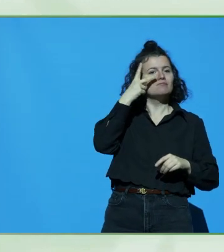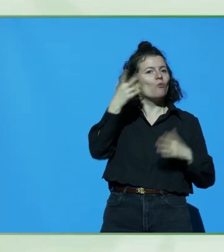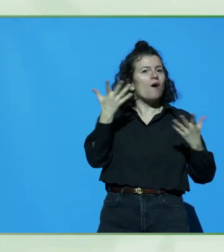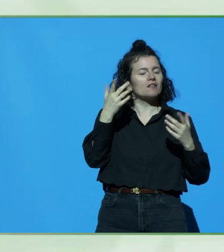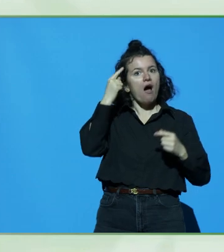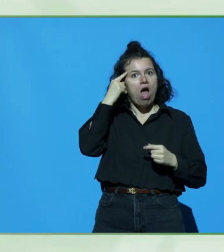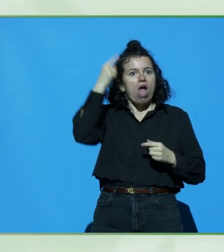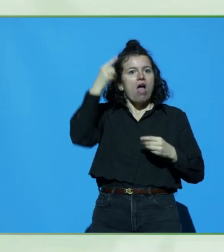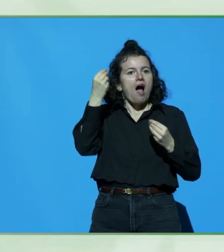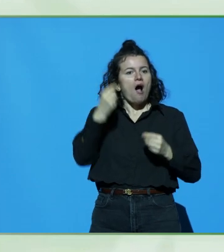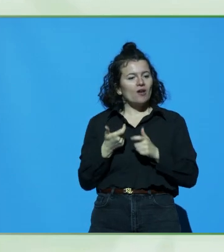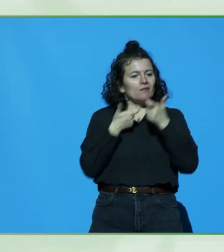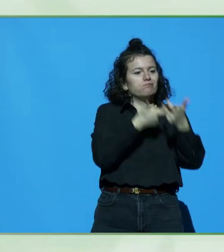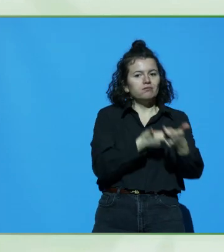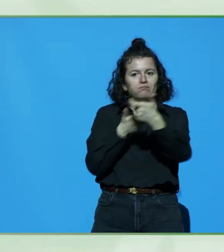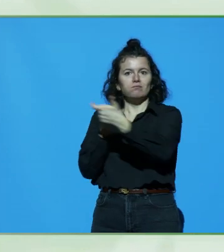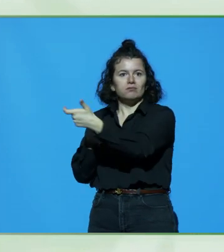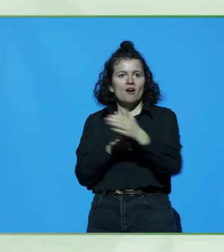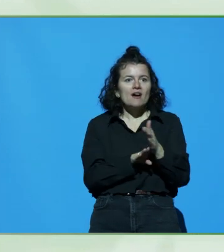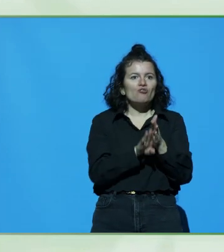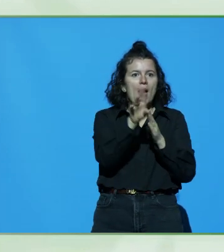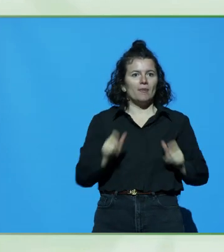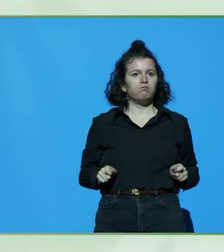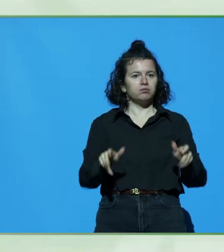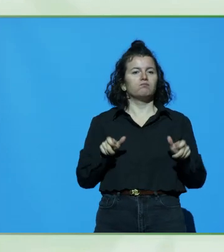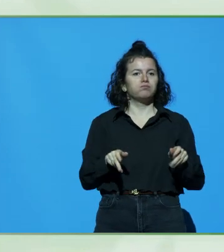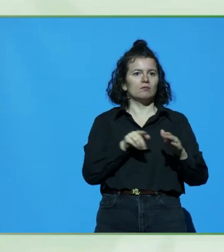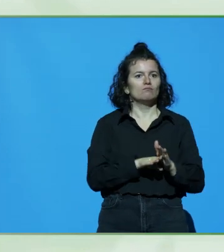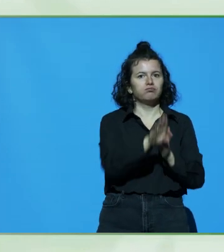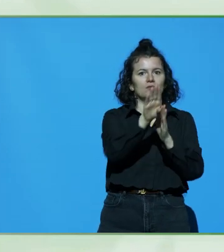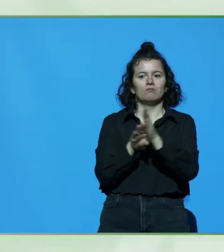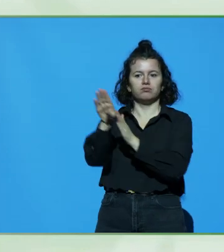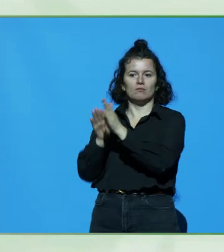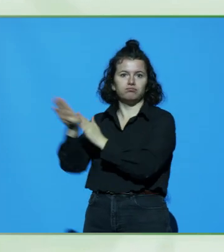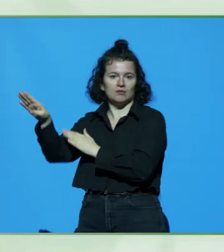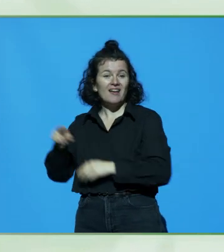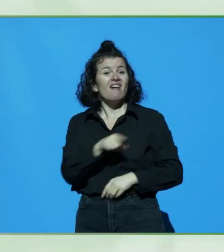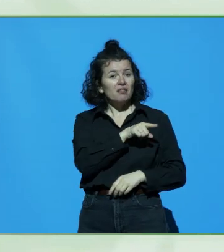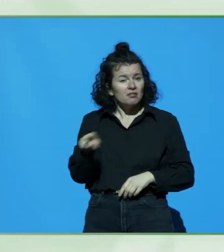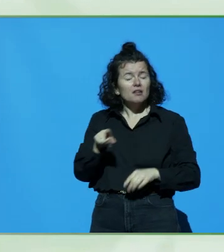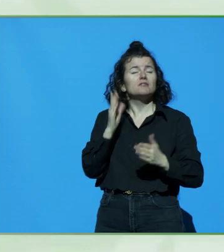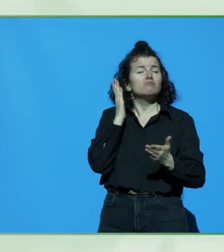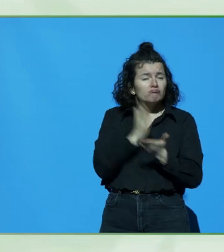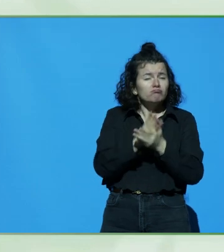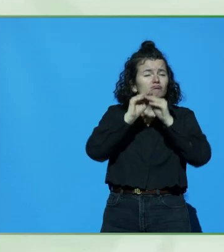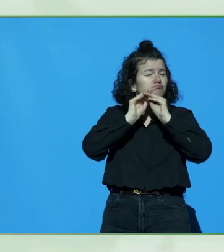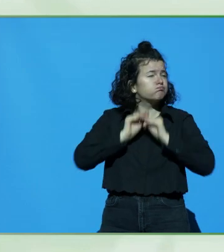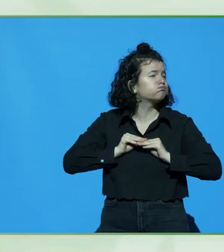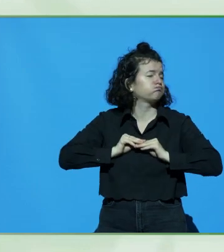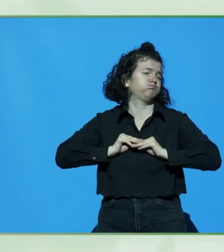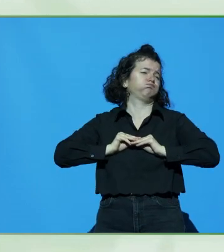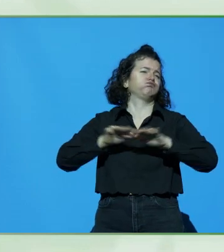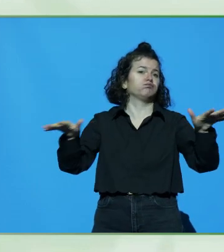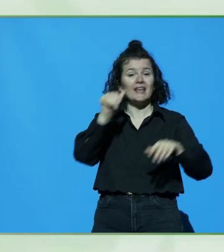it was not only grounded in lived reality, but also really built to scale. Right, Yeti? Absolutely. Can we give a